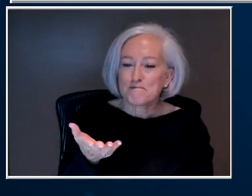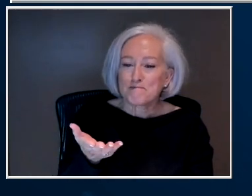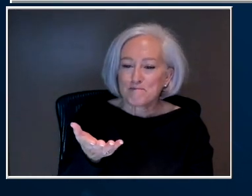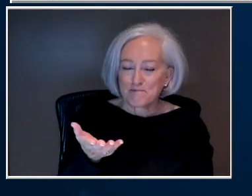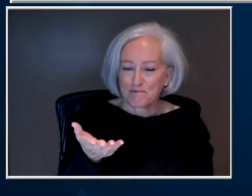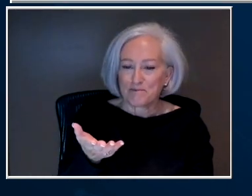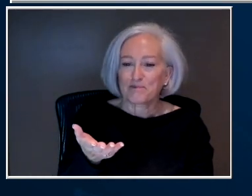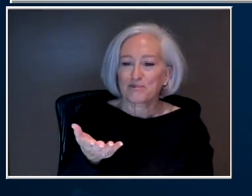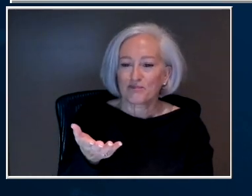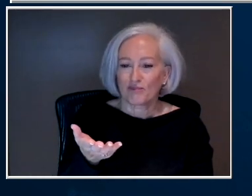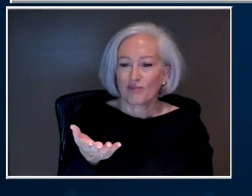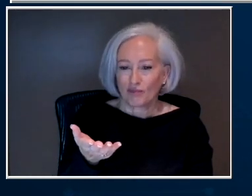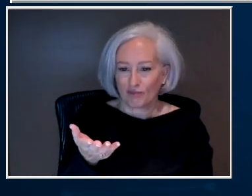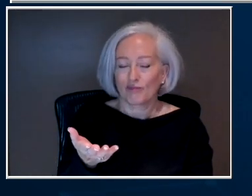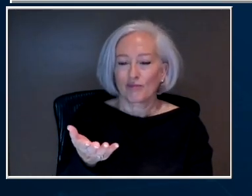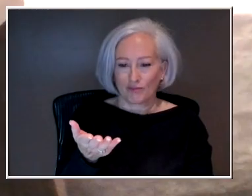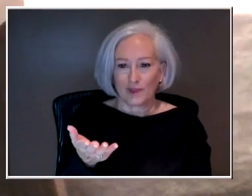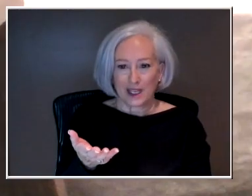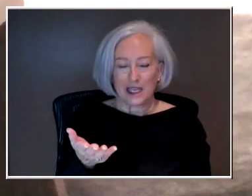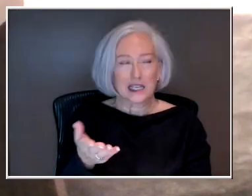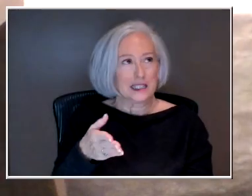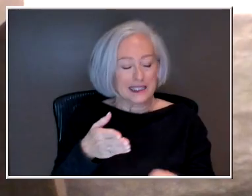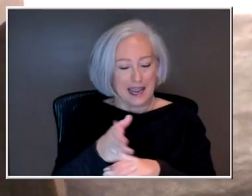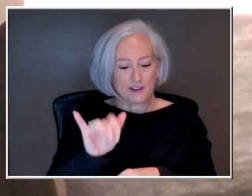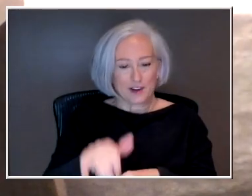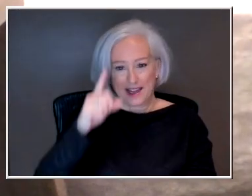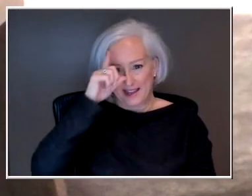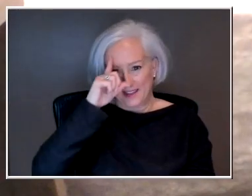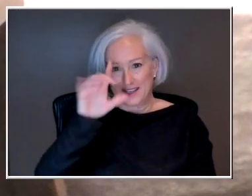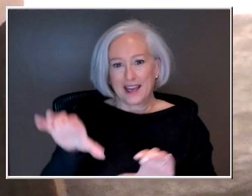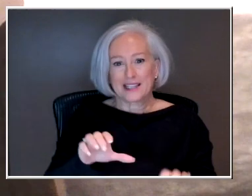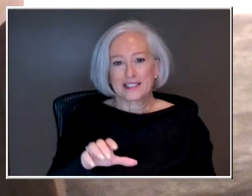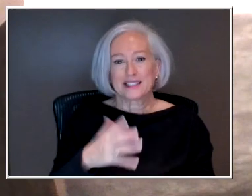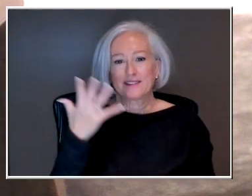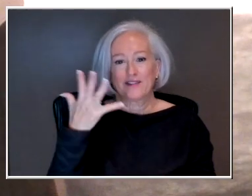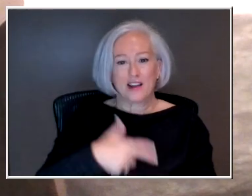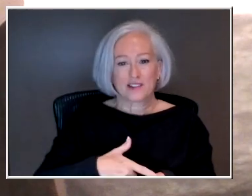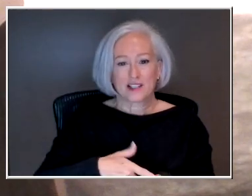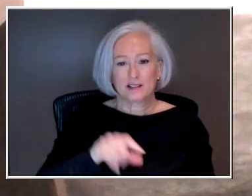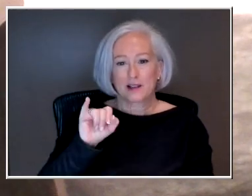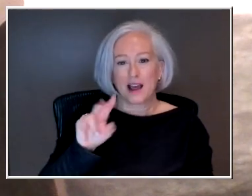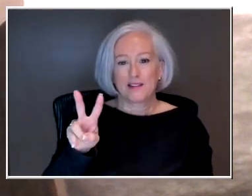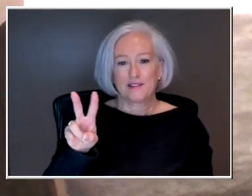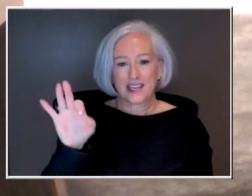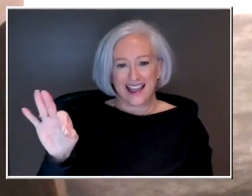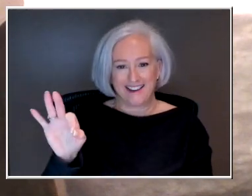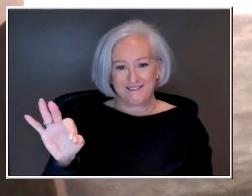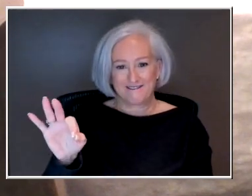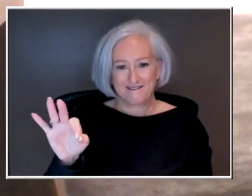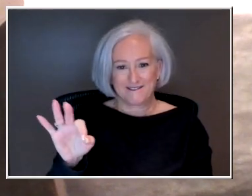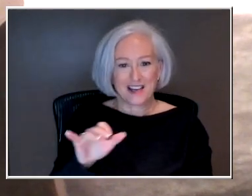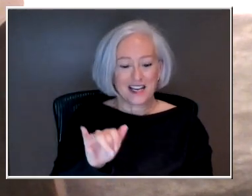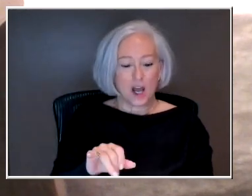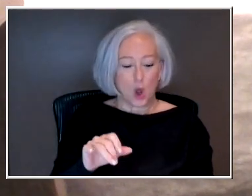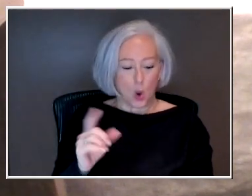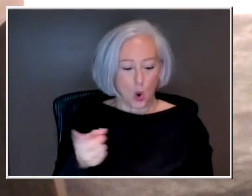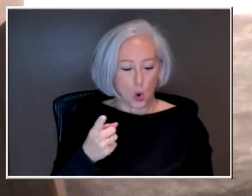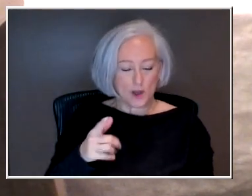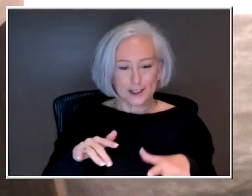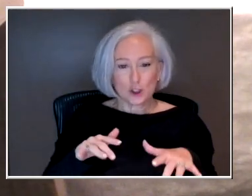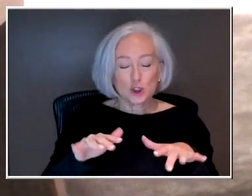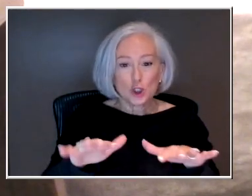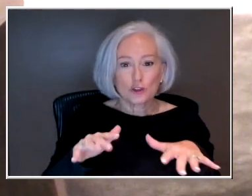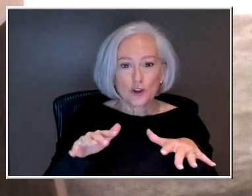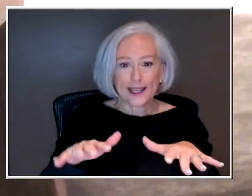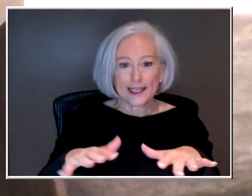I think when it was all said and done, I did like 5 rounds of IVF. So it was always nerve-wracking, just because